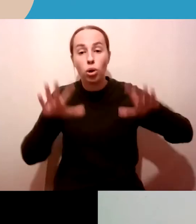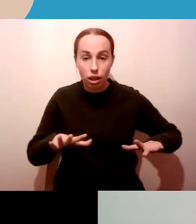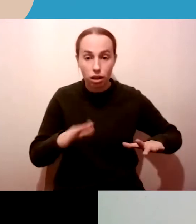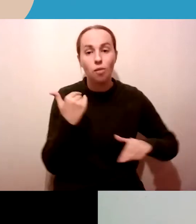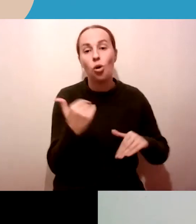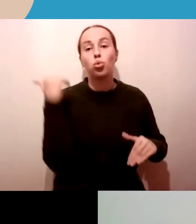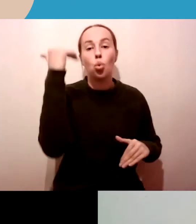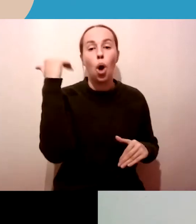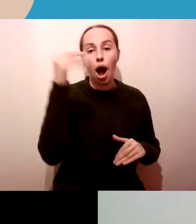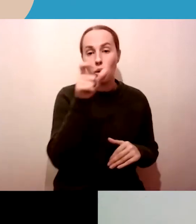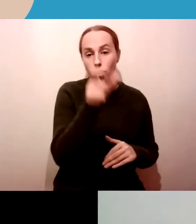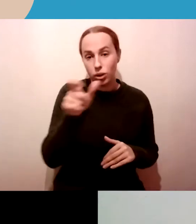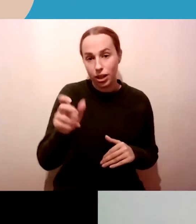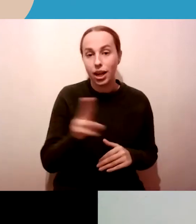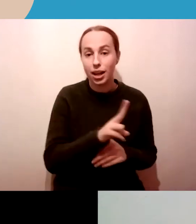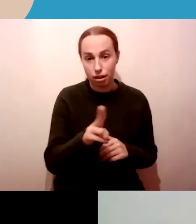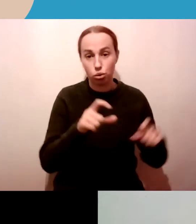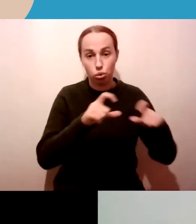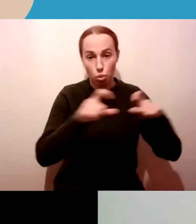entire society.